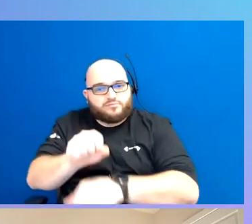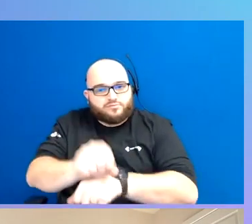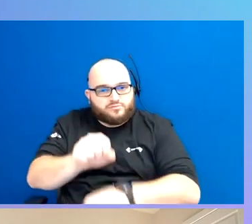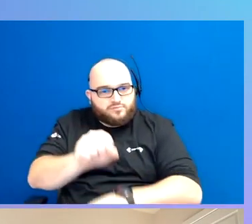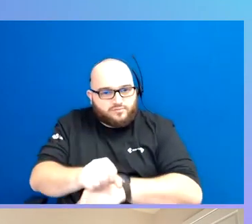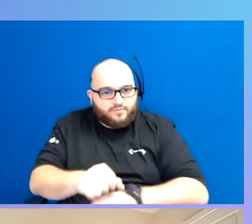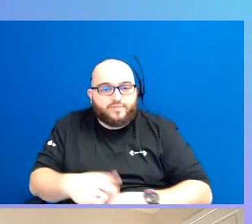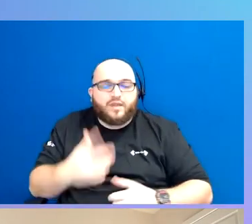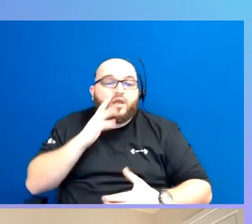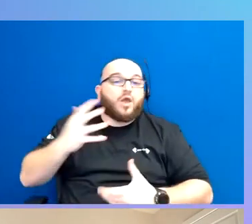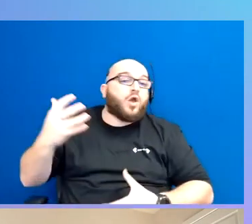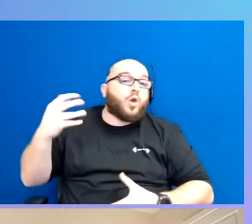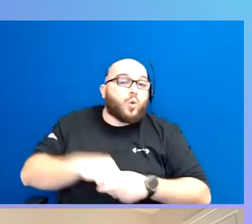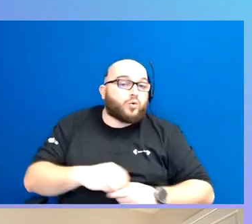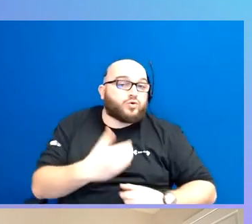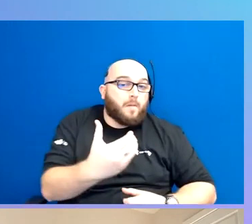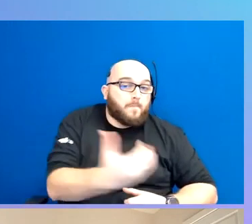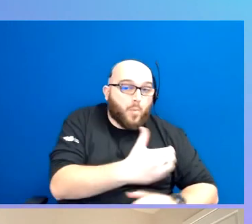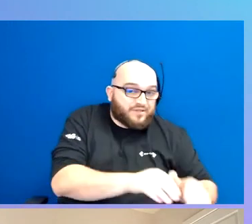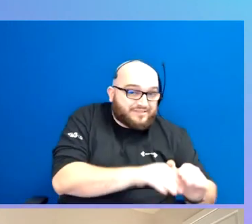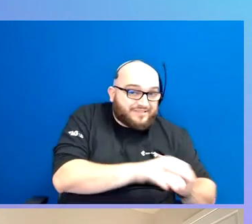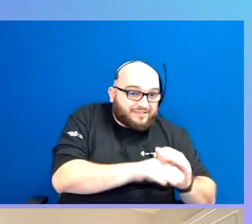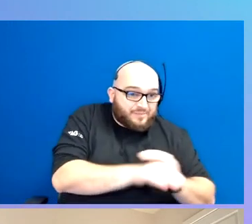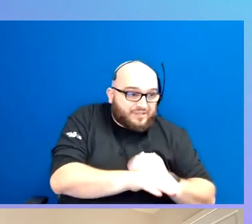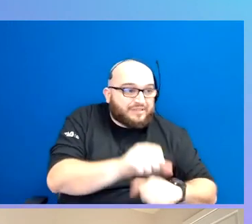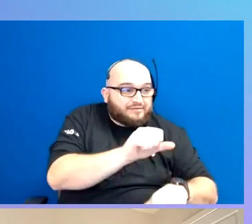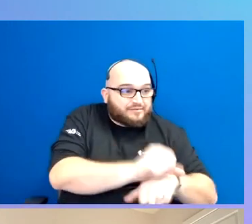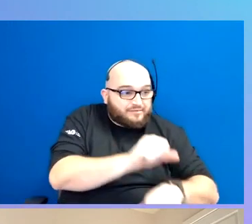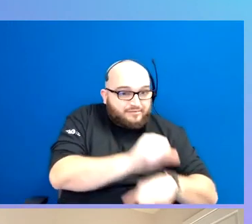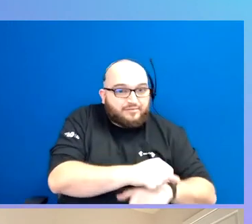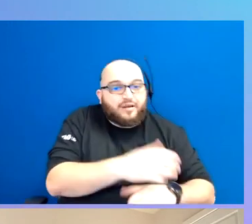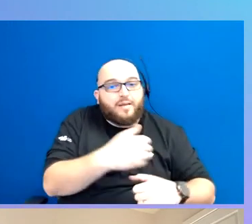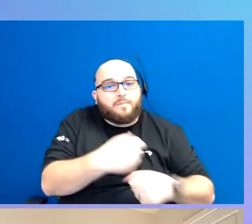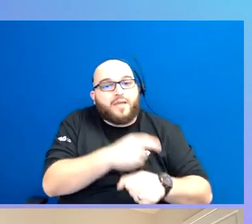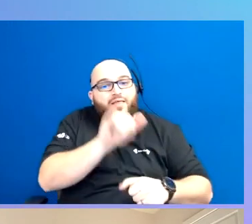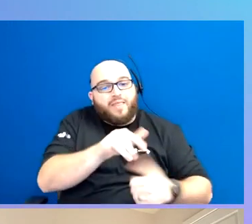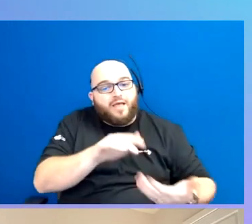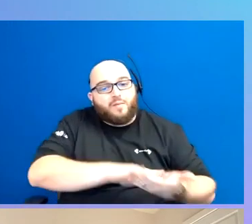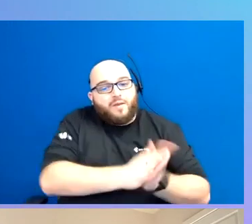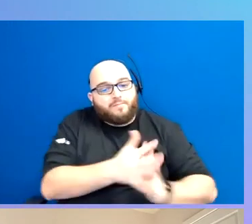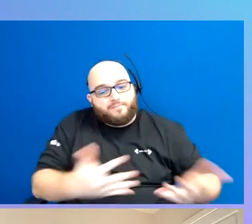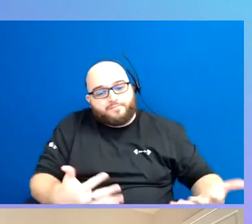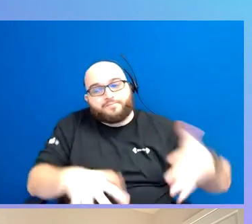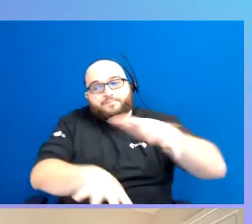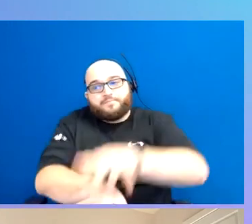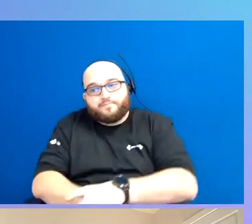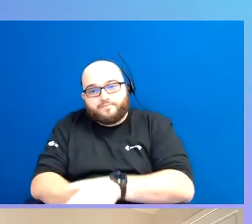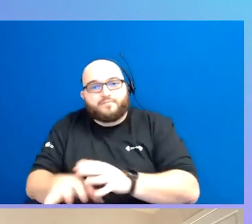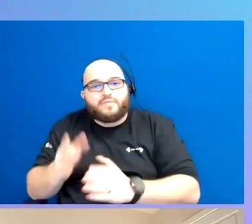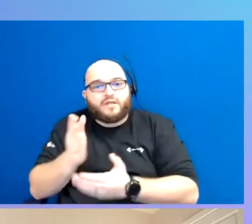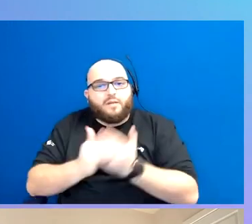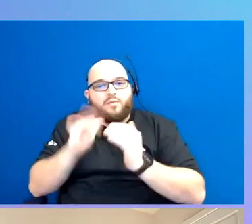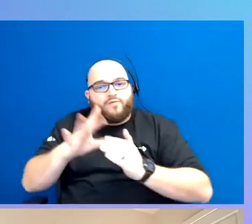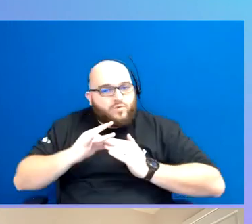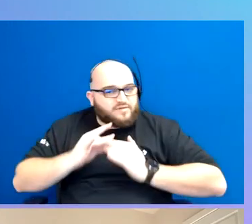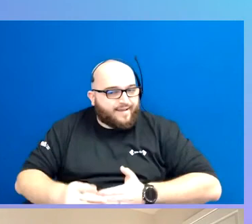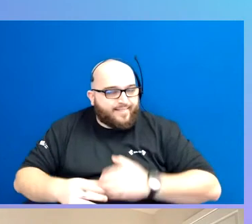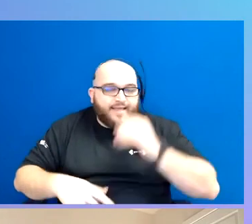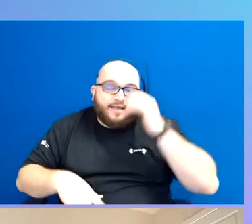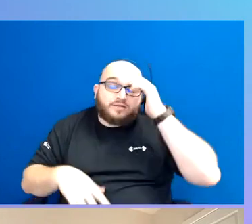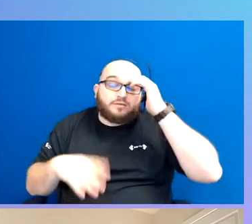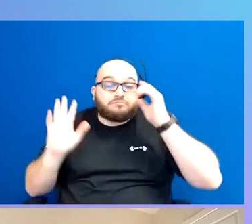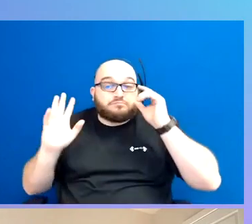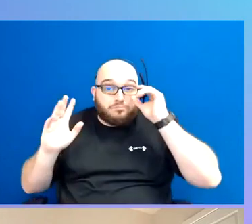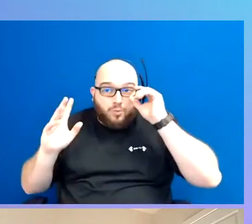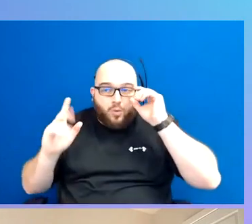including mobile accessibility, and making them part of the guidelines. So for one of